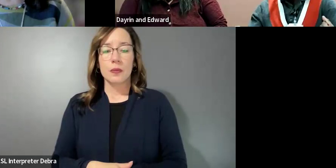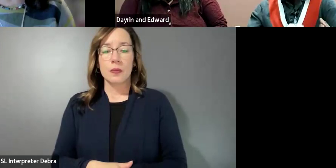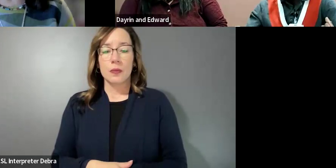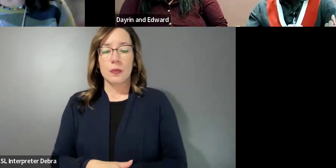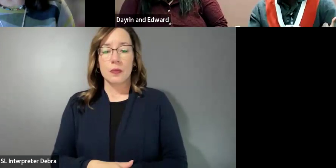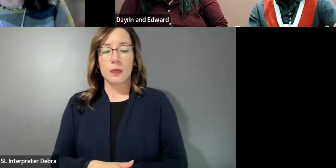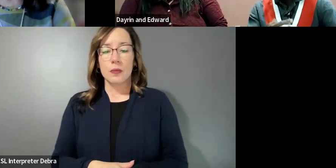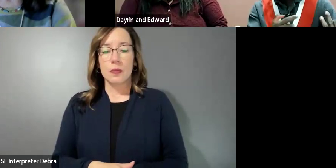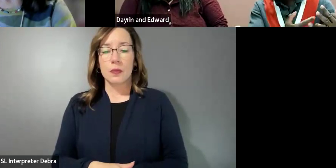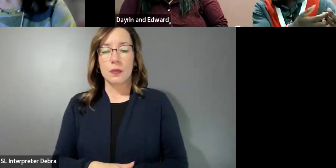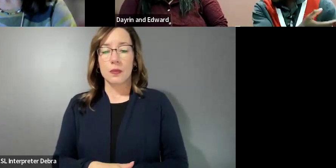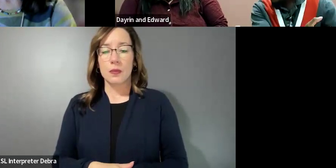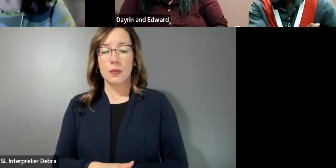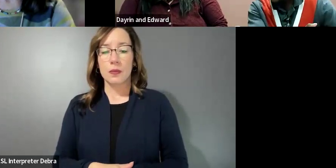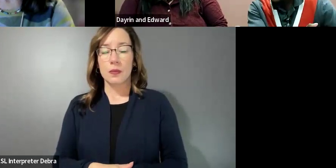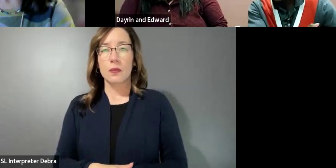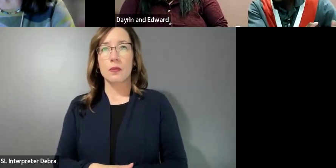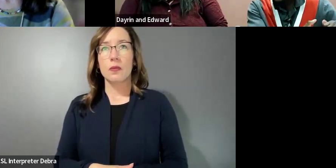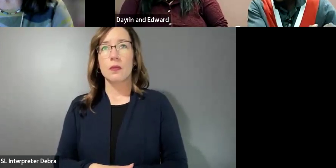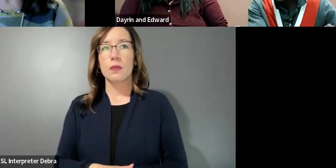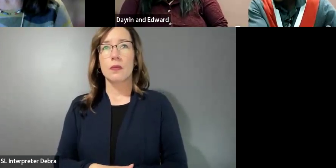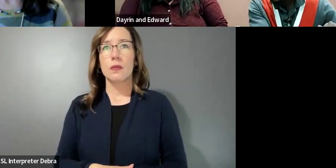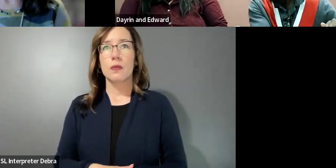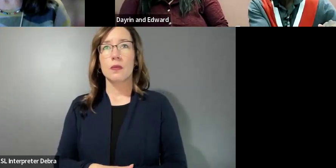So we when